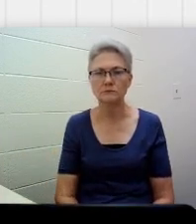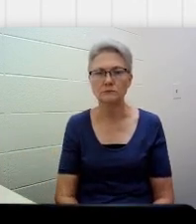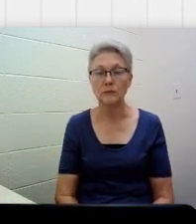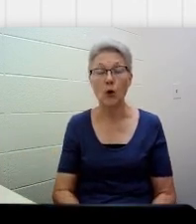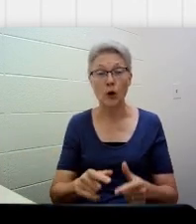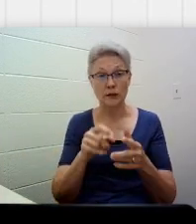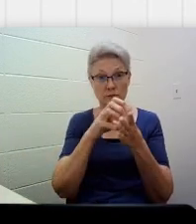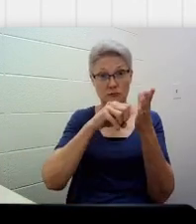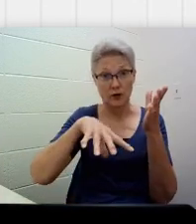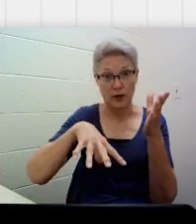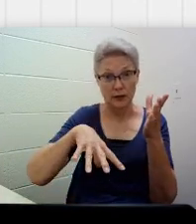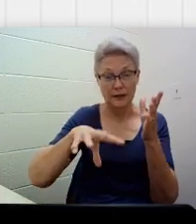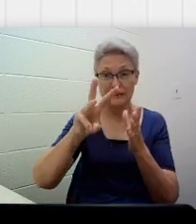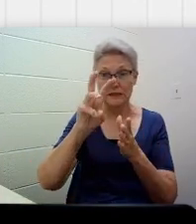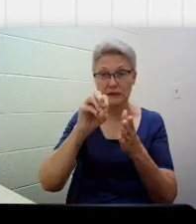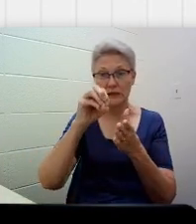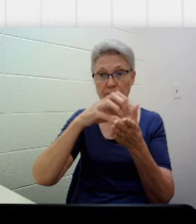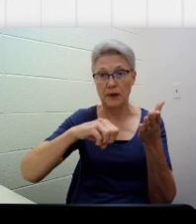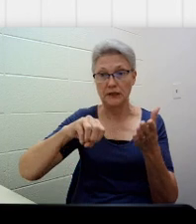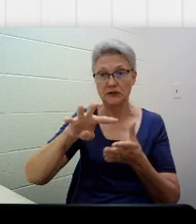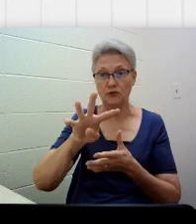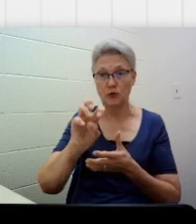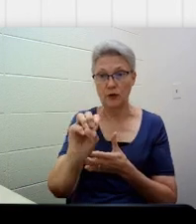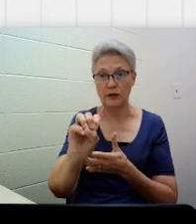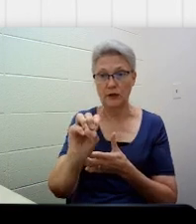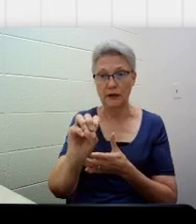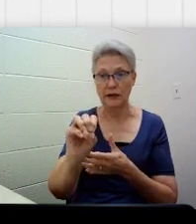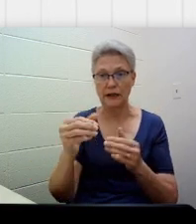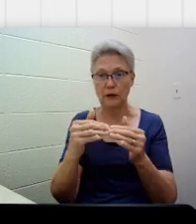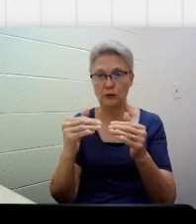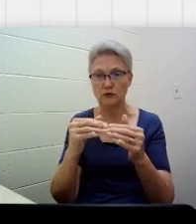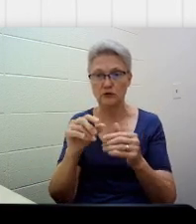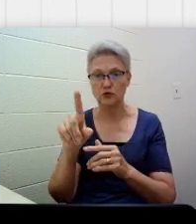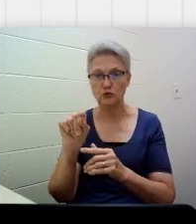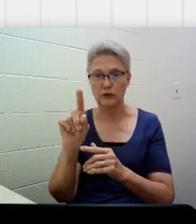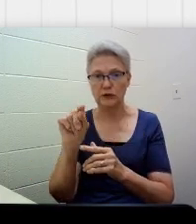When I subtract, 60 minus 40 is 20.